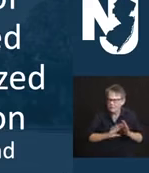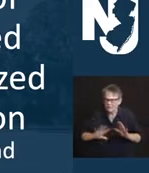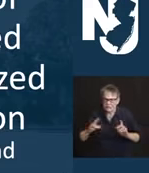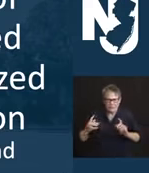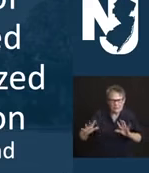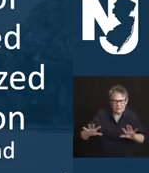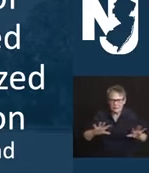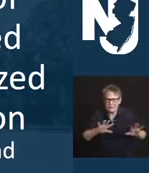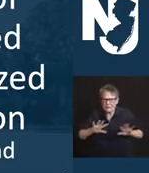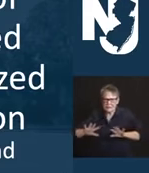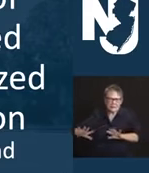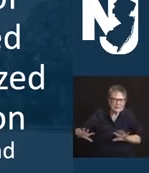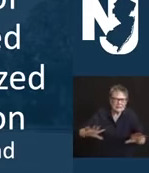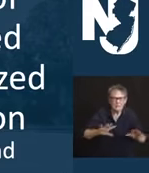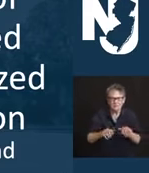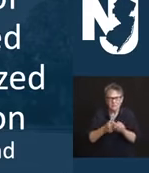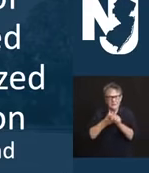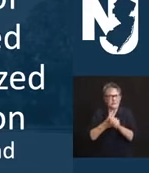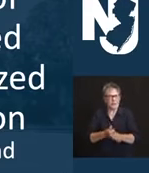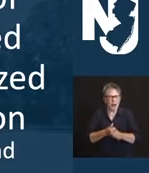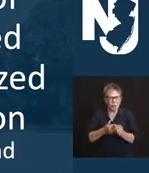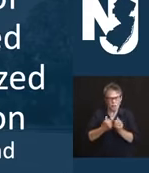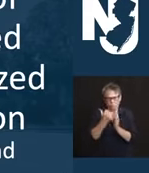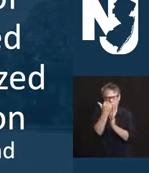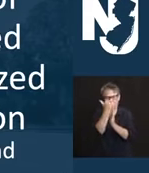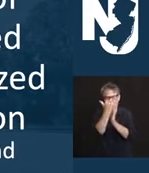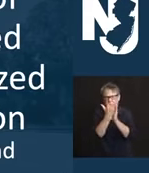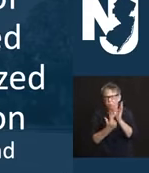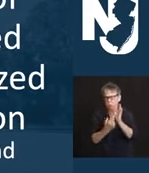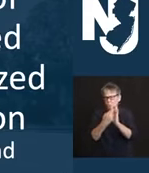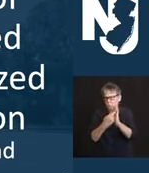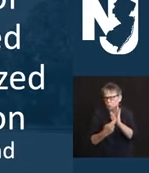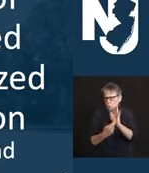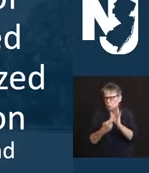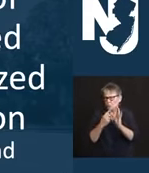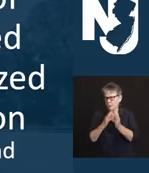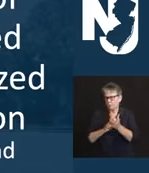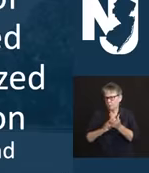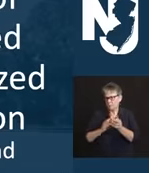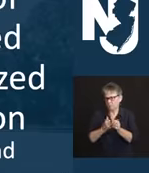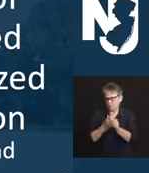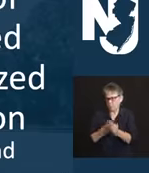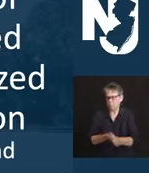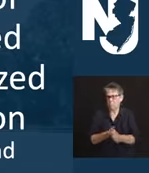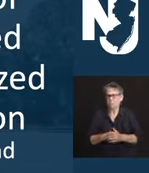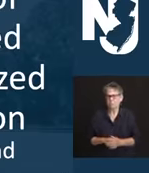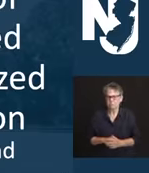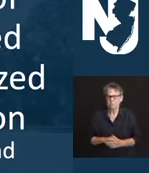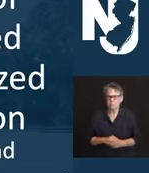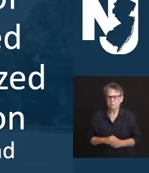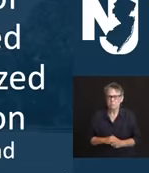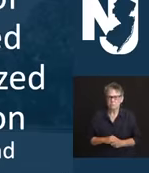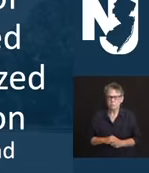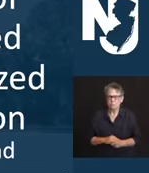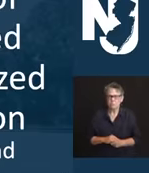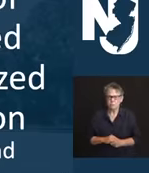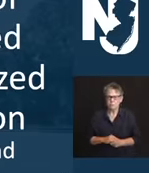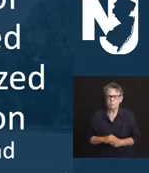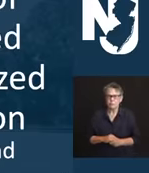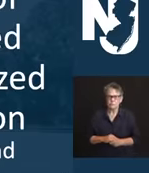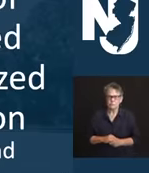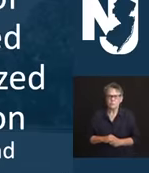Activities under the oversight of either the NJSIAA or NCAA must abide by those associations'